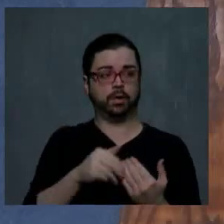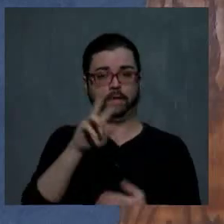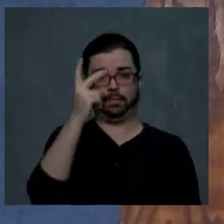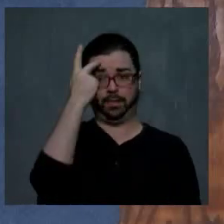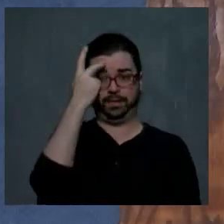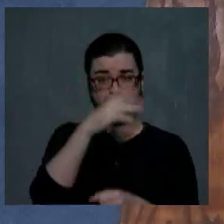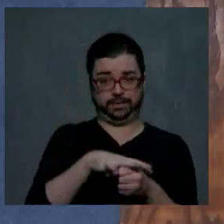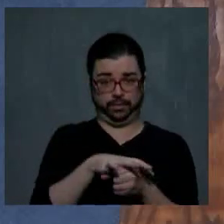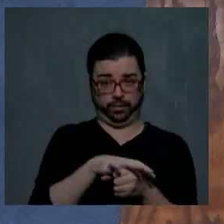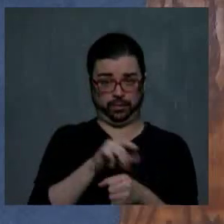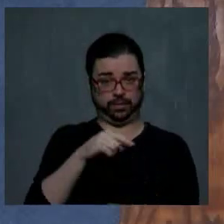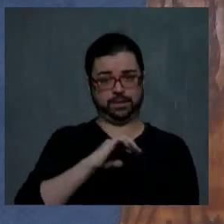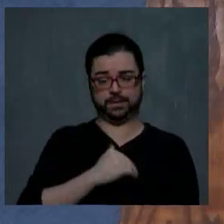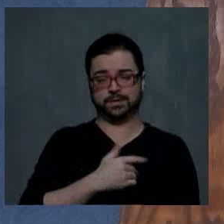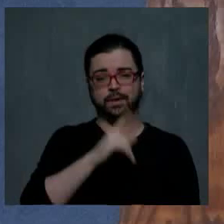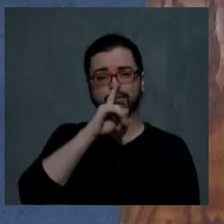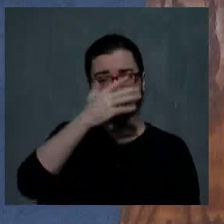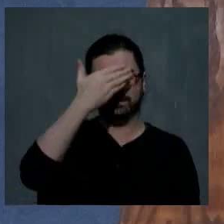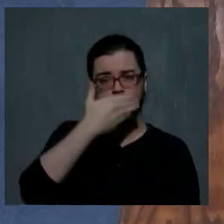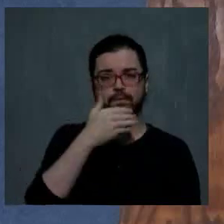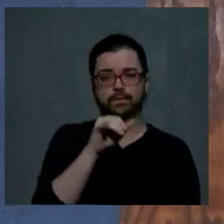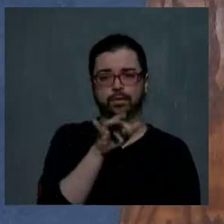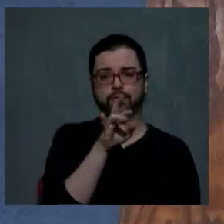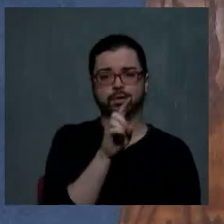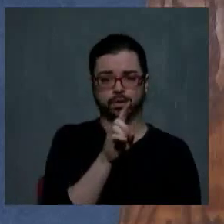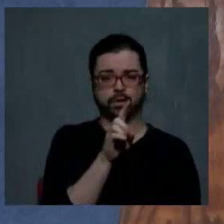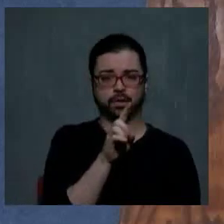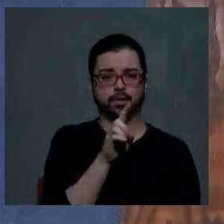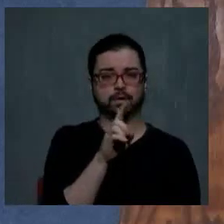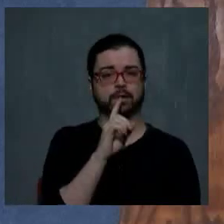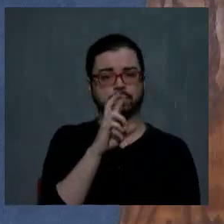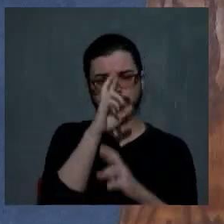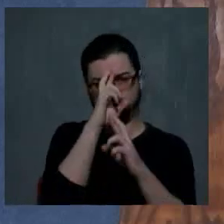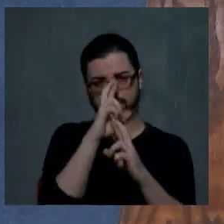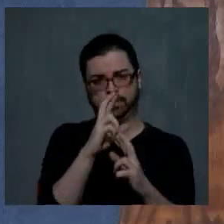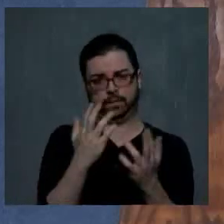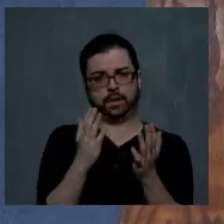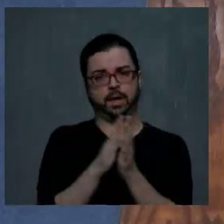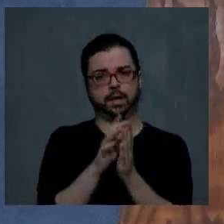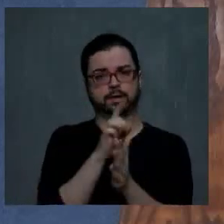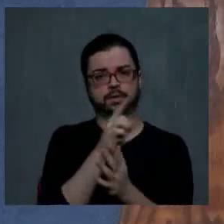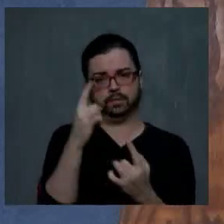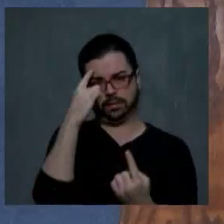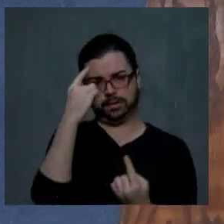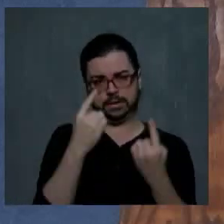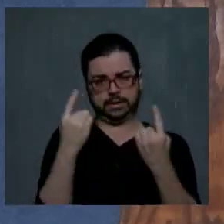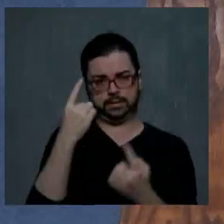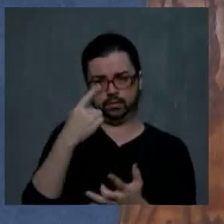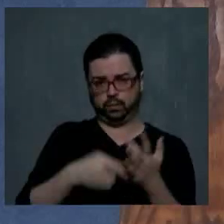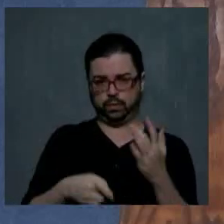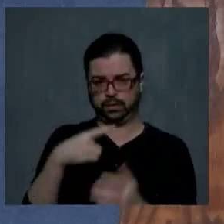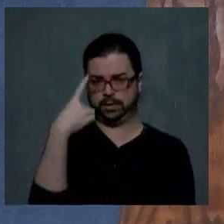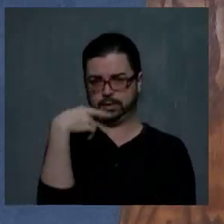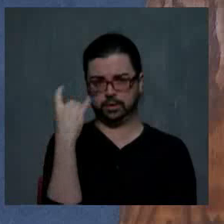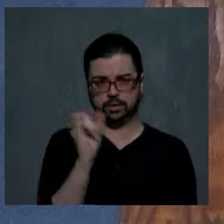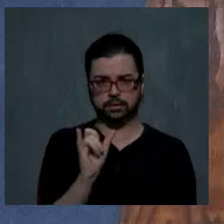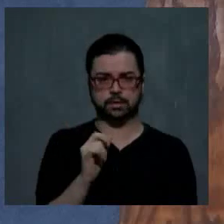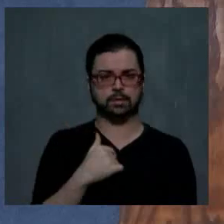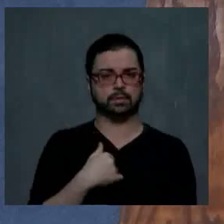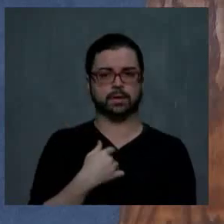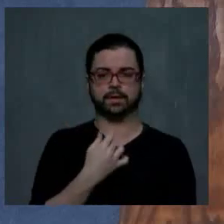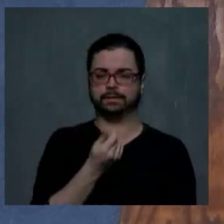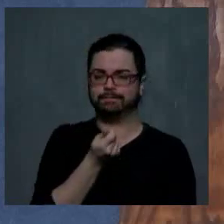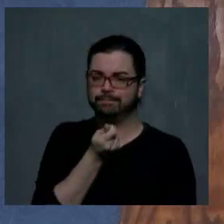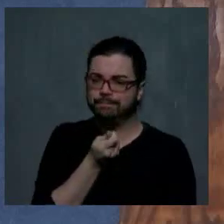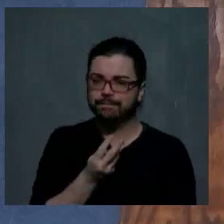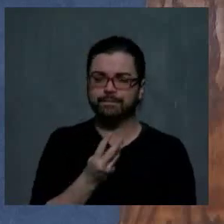O'Neill. This is our front yard. And I just respectfully ask y'all to consider what this looks like. We have so few green spaces left